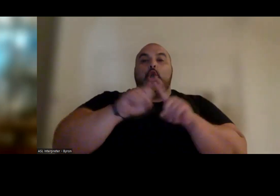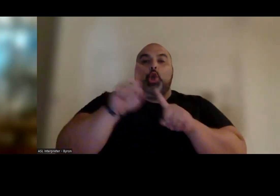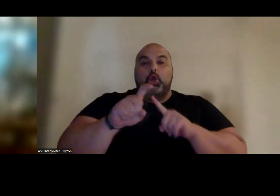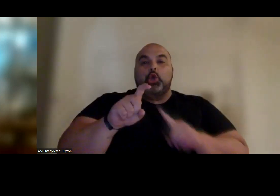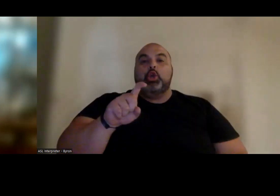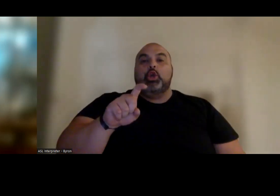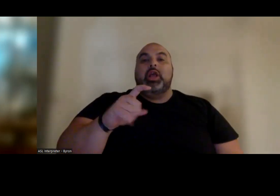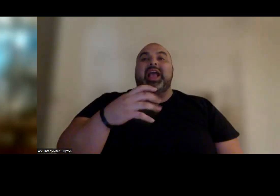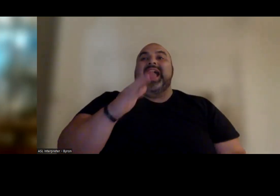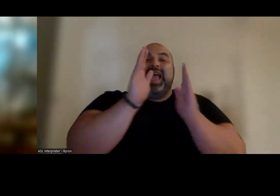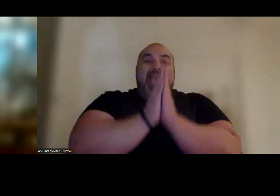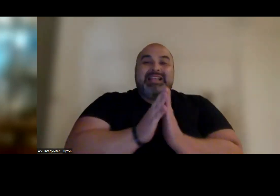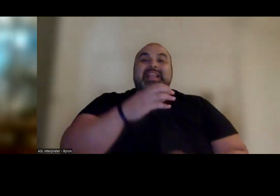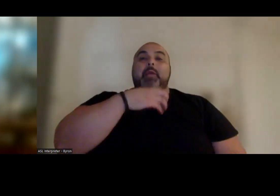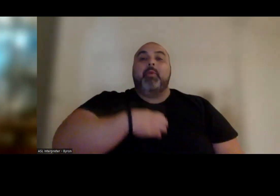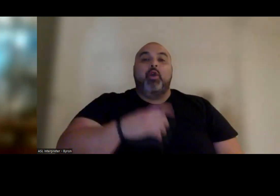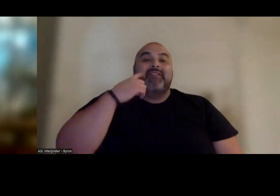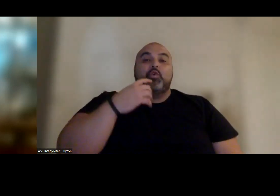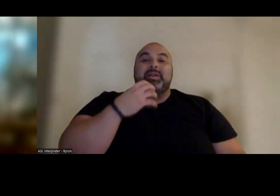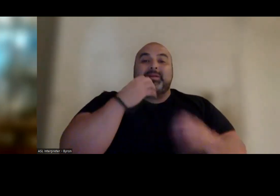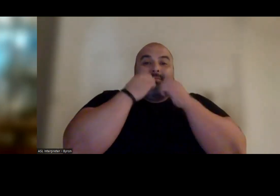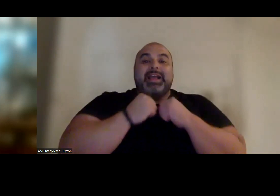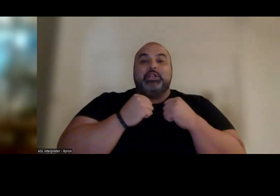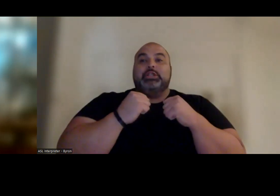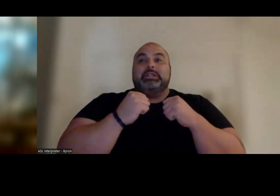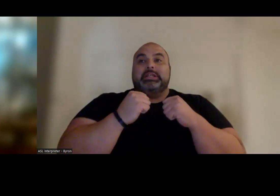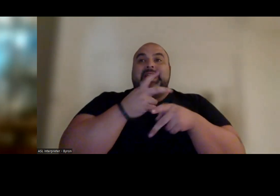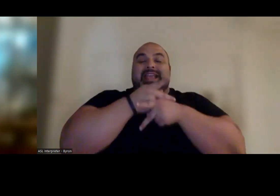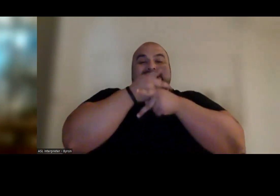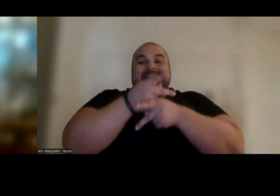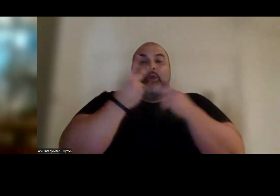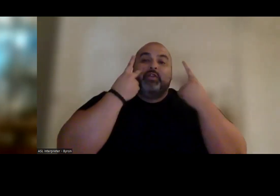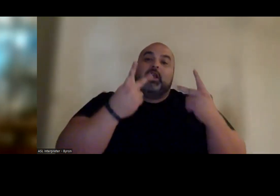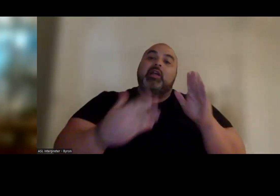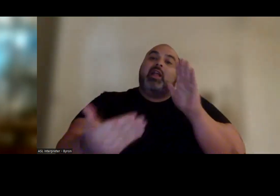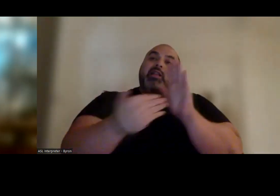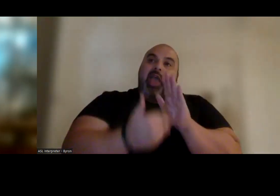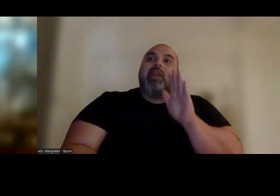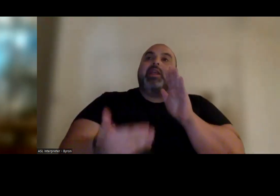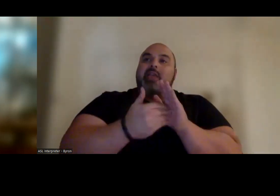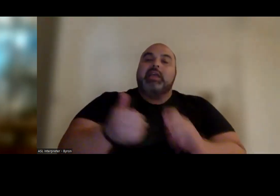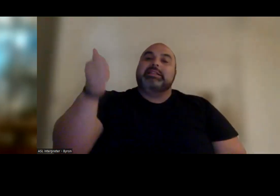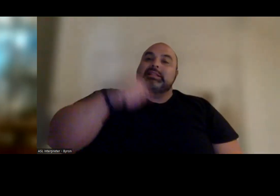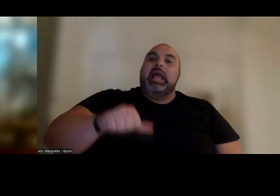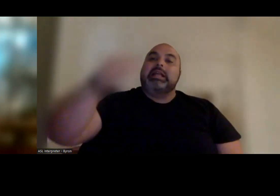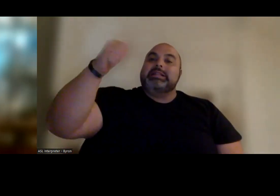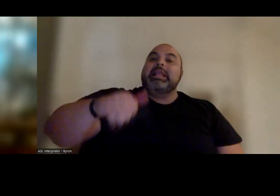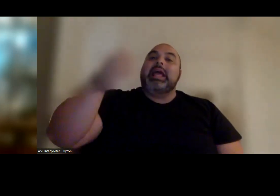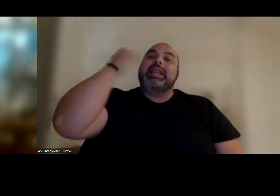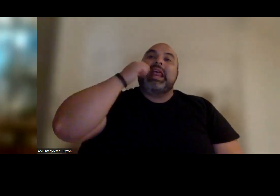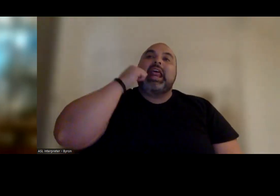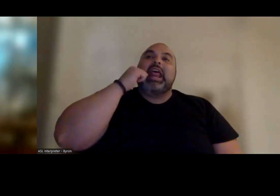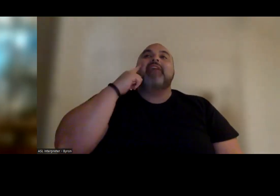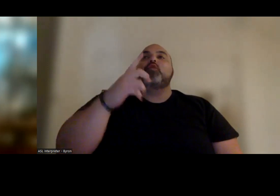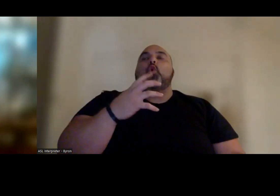begging for compassionate care visits, and I was again and again denied daily for the compassionate care